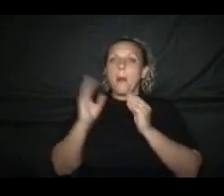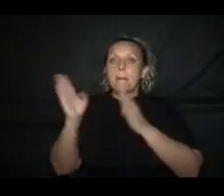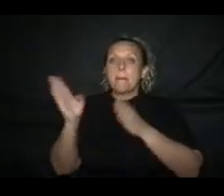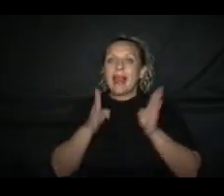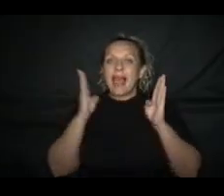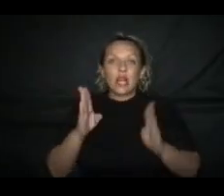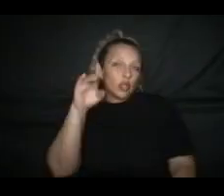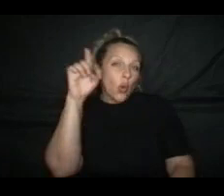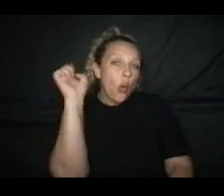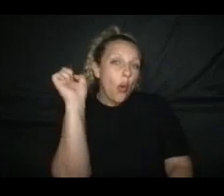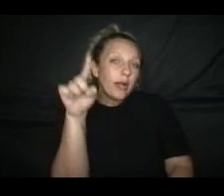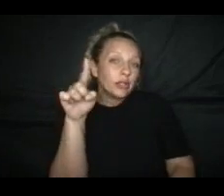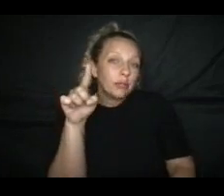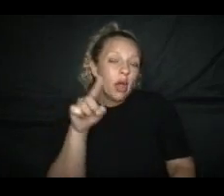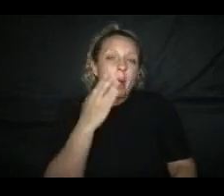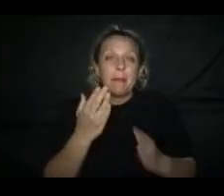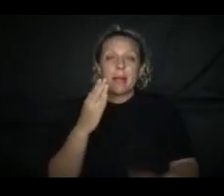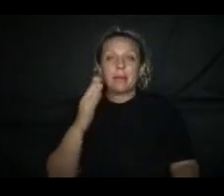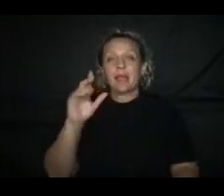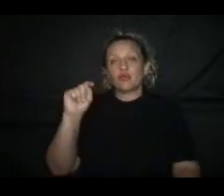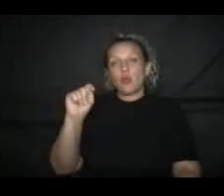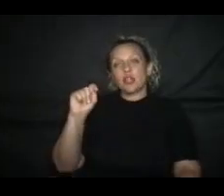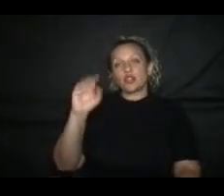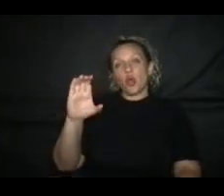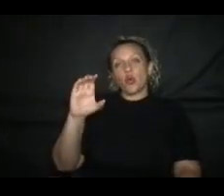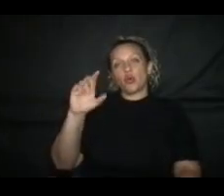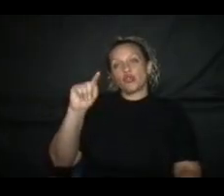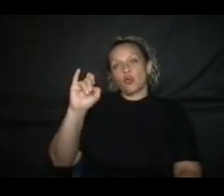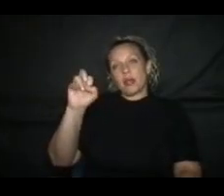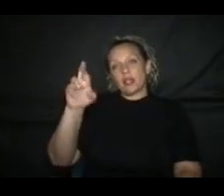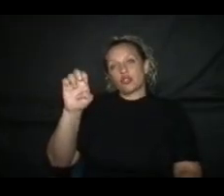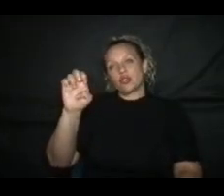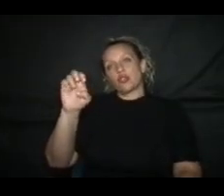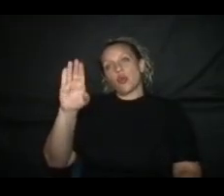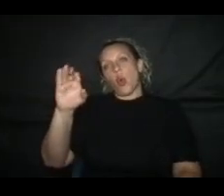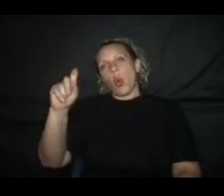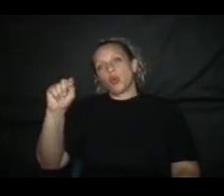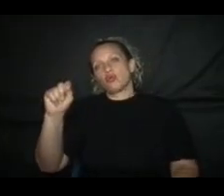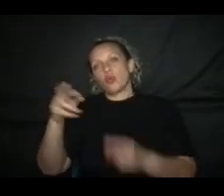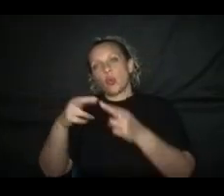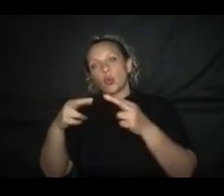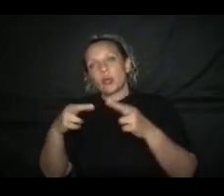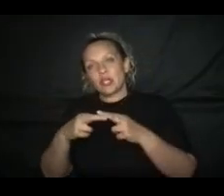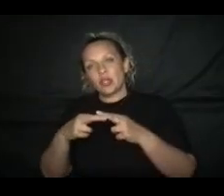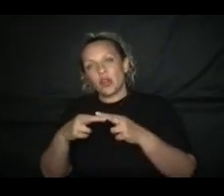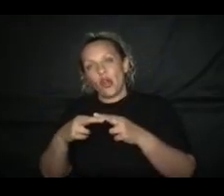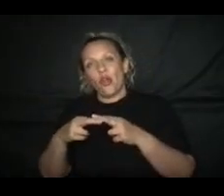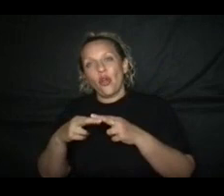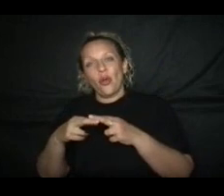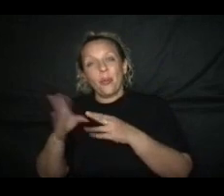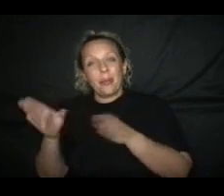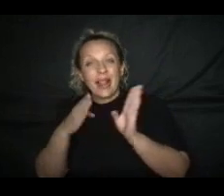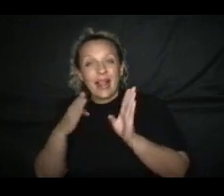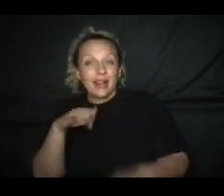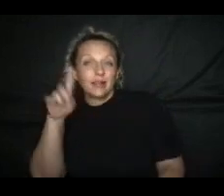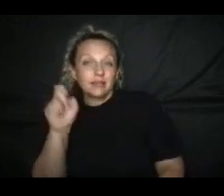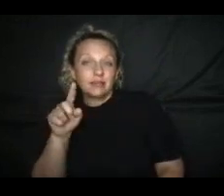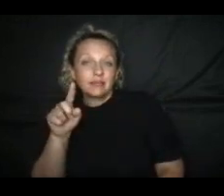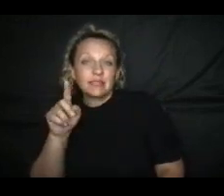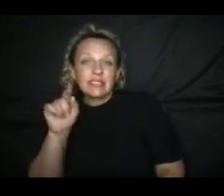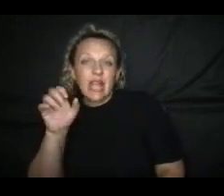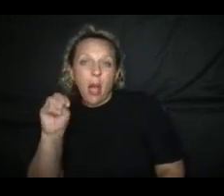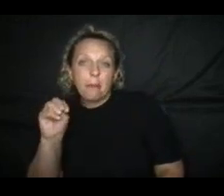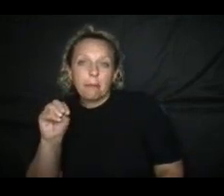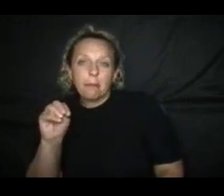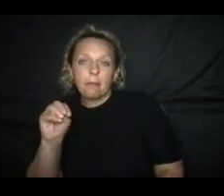the Treasure Coast Regional Planning, ? And signed Tom. I'd like to respond to it just by making